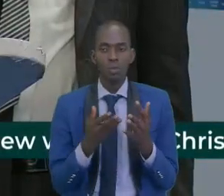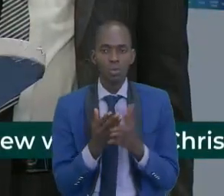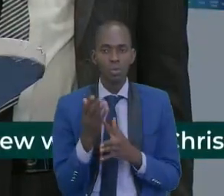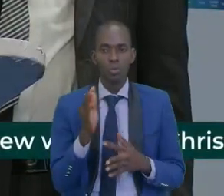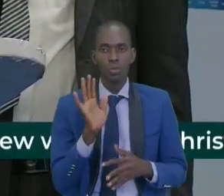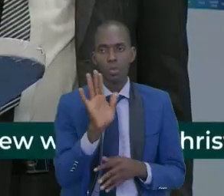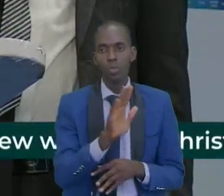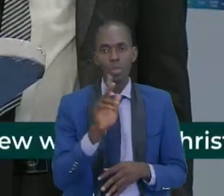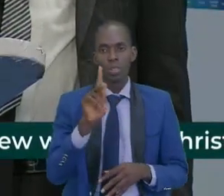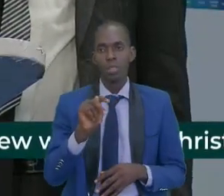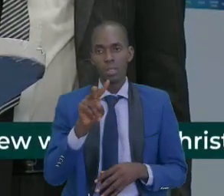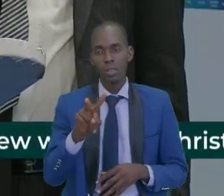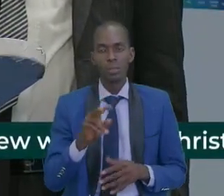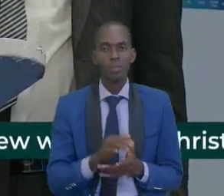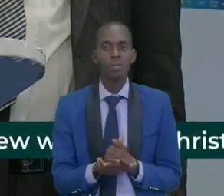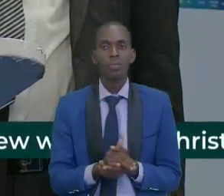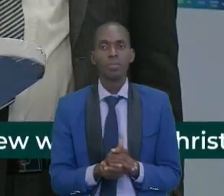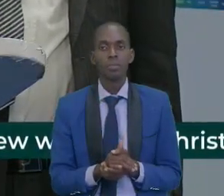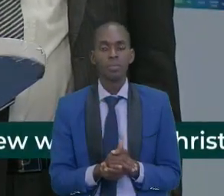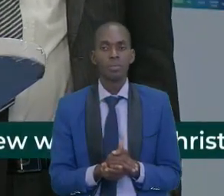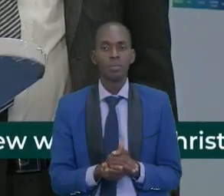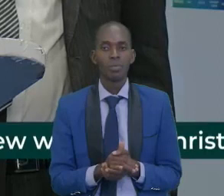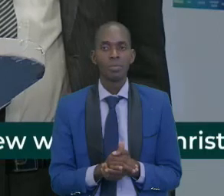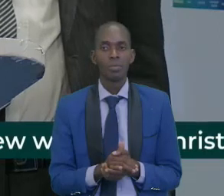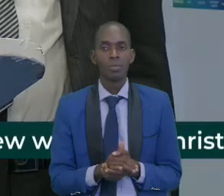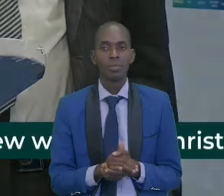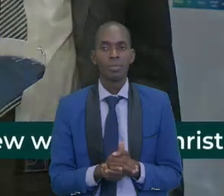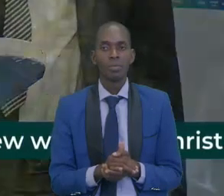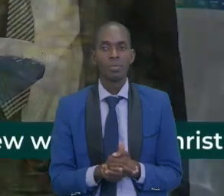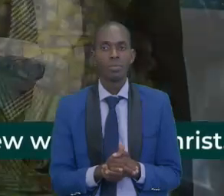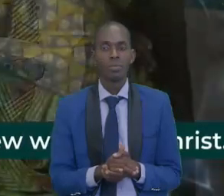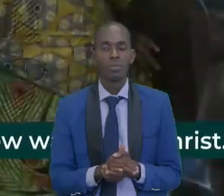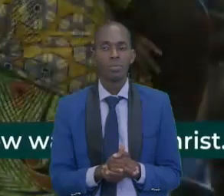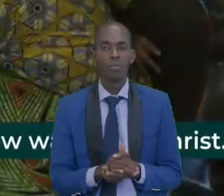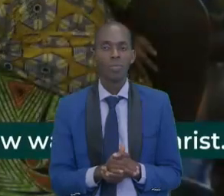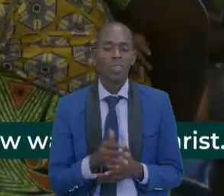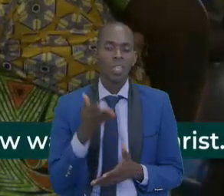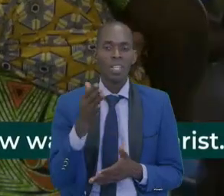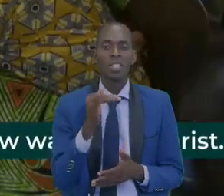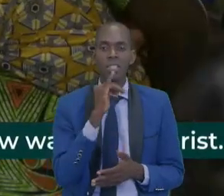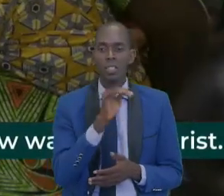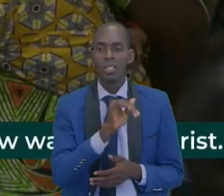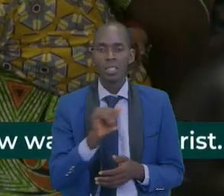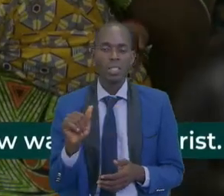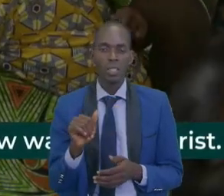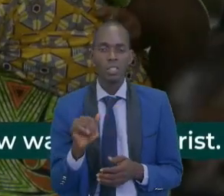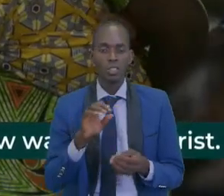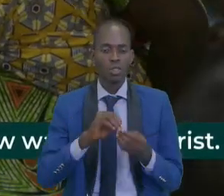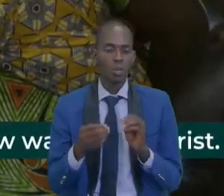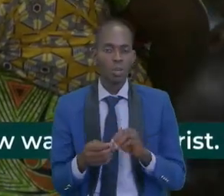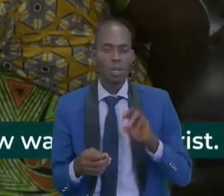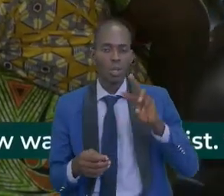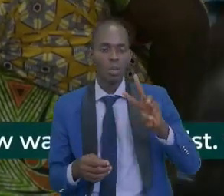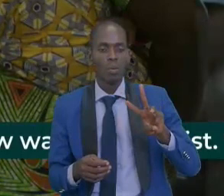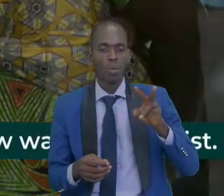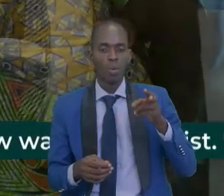il y a un numéro WhatsApp que vous pouvez aussi. There is a WhatsApp number that avec you can ce numéro, also send